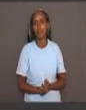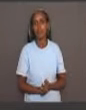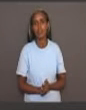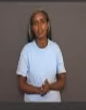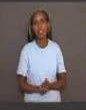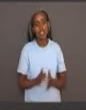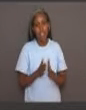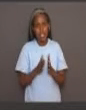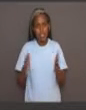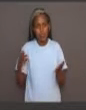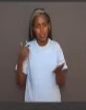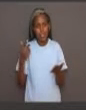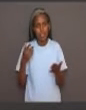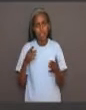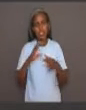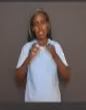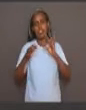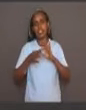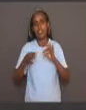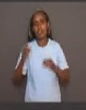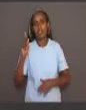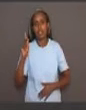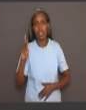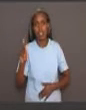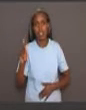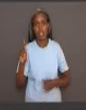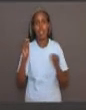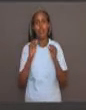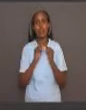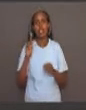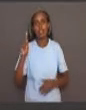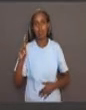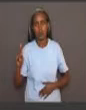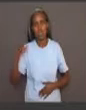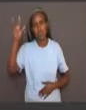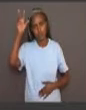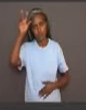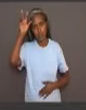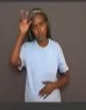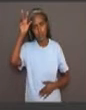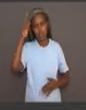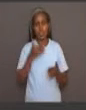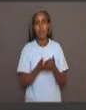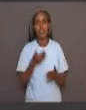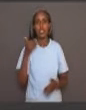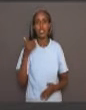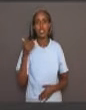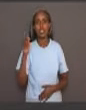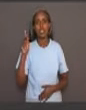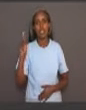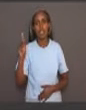Let us expand the statement k plus 1 cubed